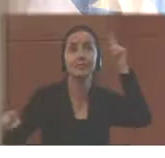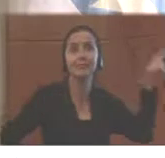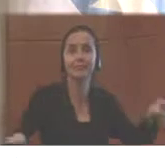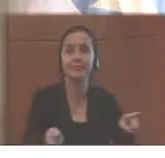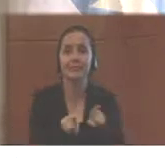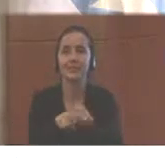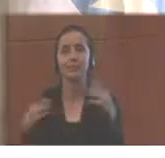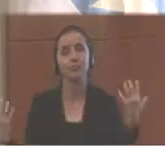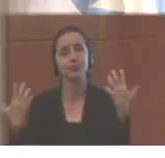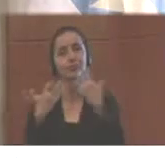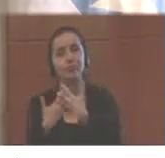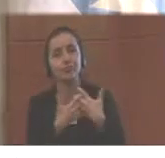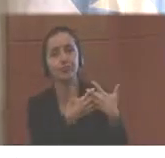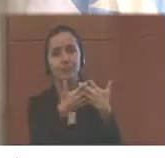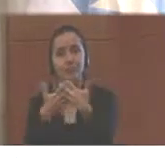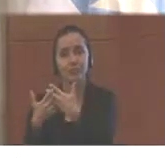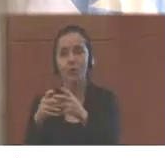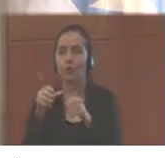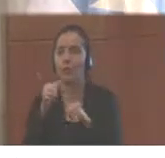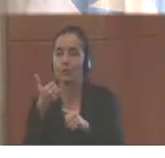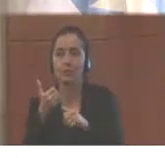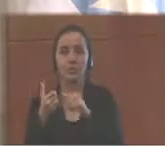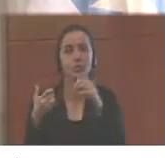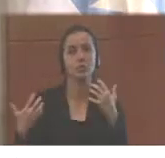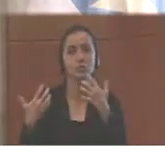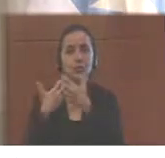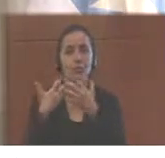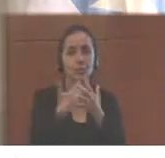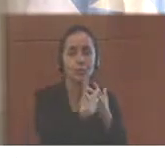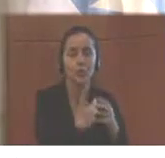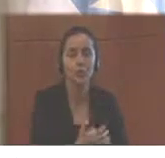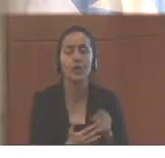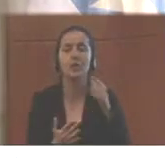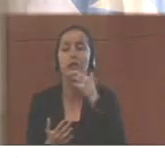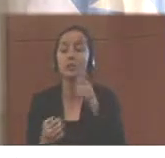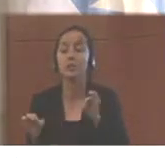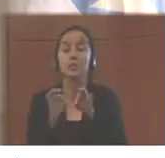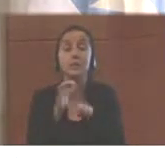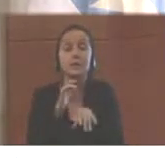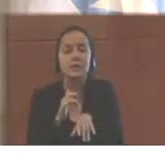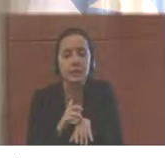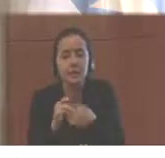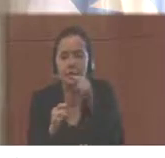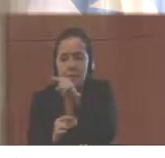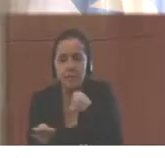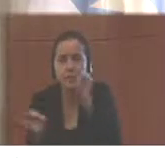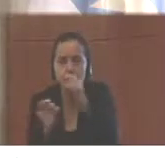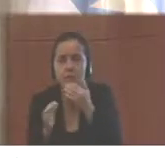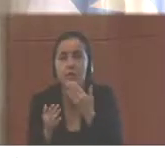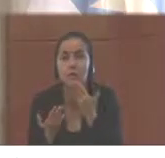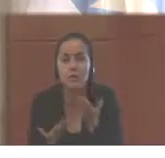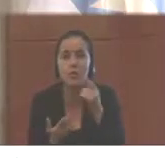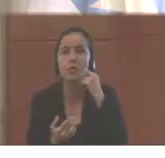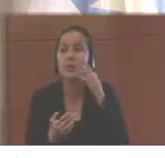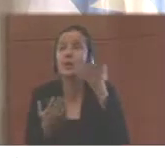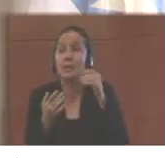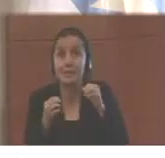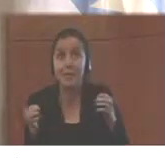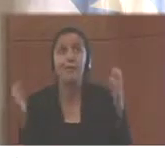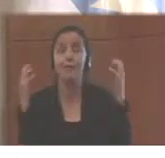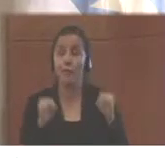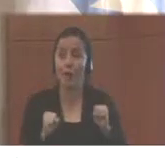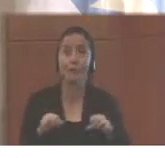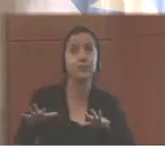24-hour basis of all our major risks and threats. We have had a greater focus by our population on the benefits of preparing